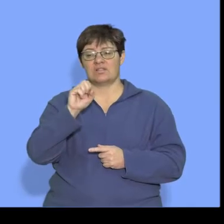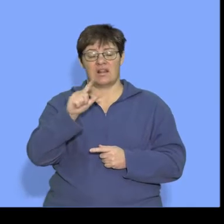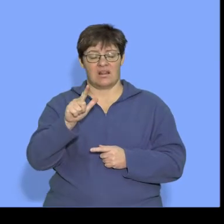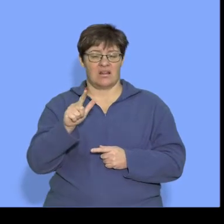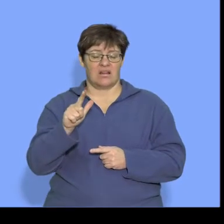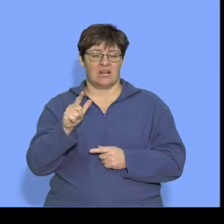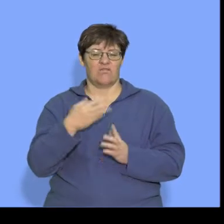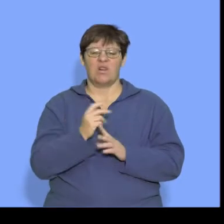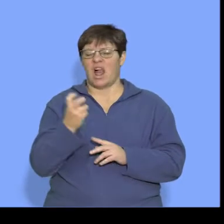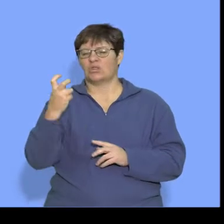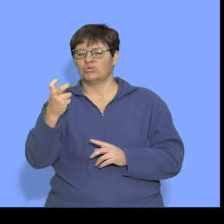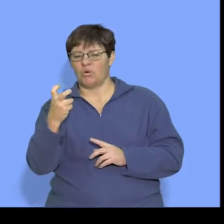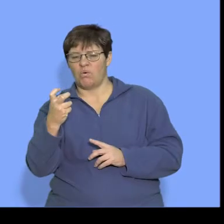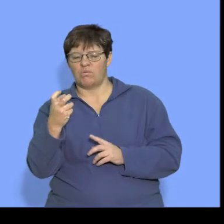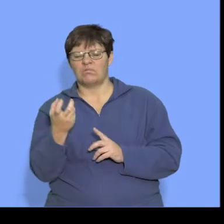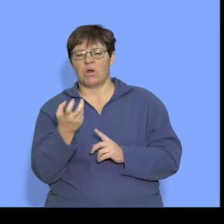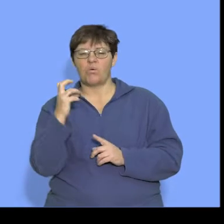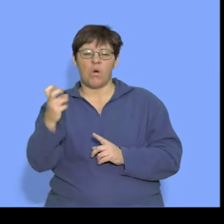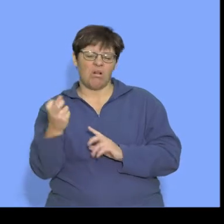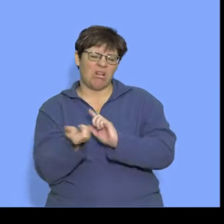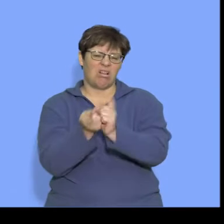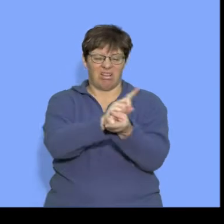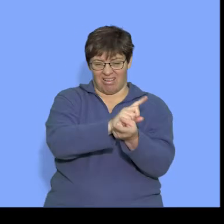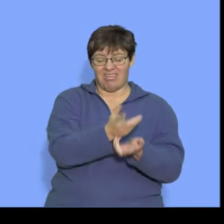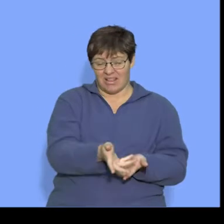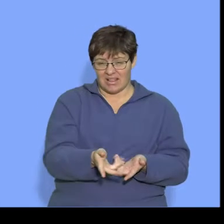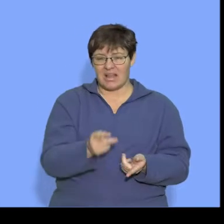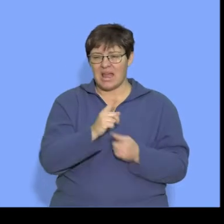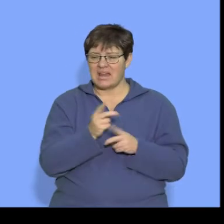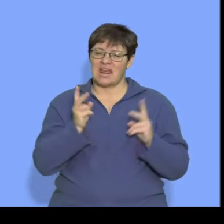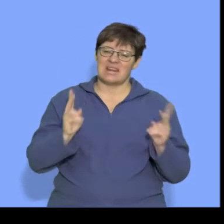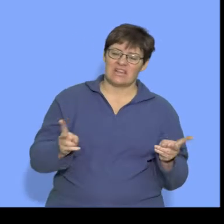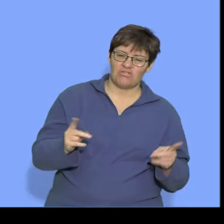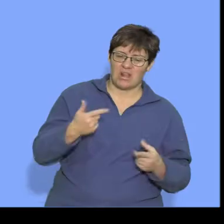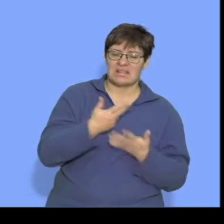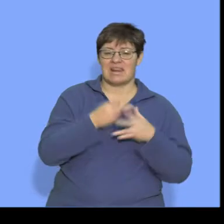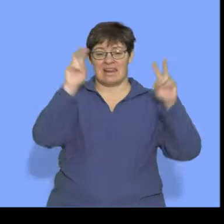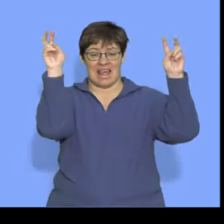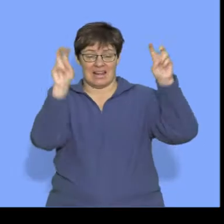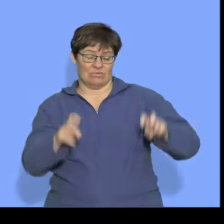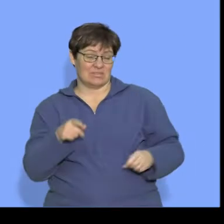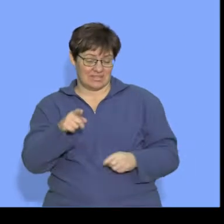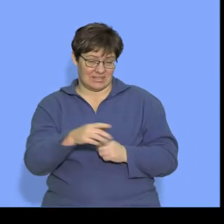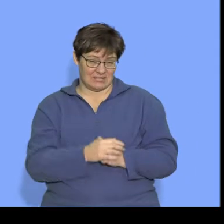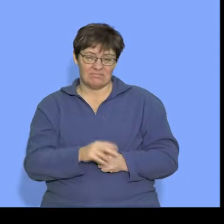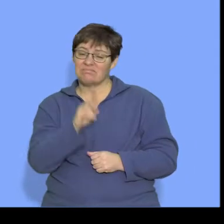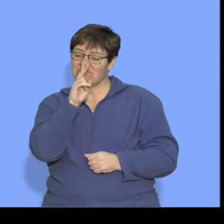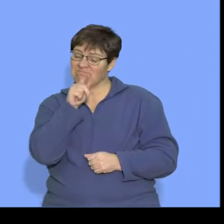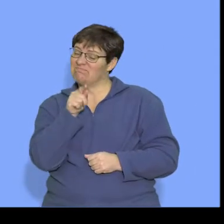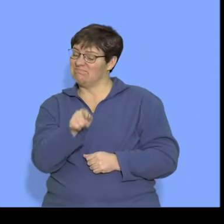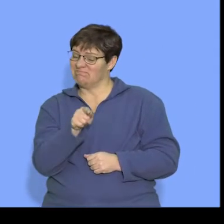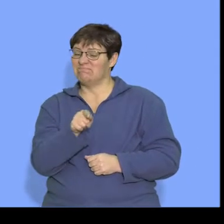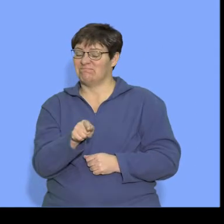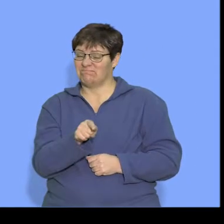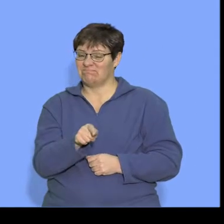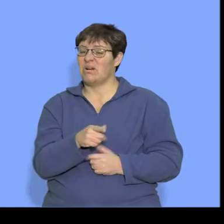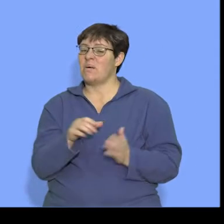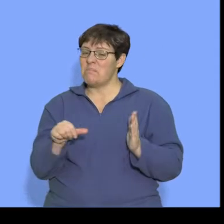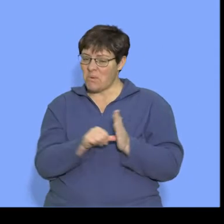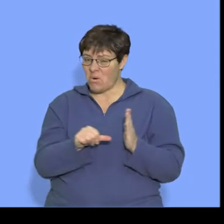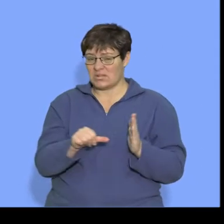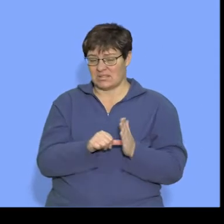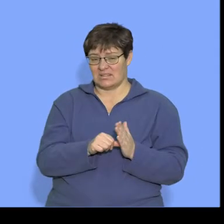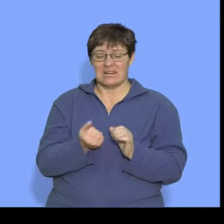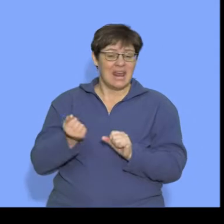well as in the production of natural gas and electricity. And we see that being significantly important in the impact